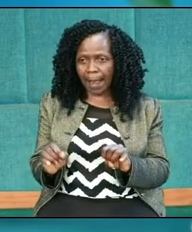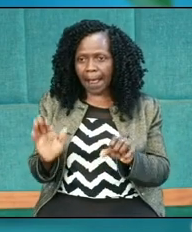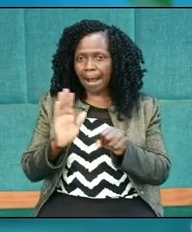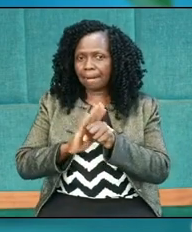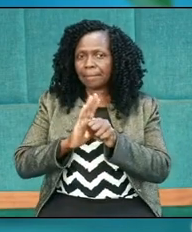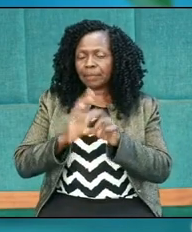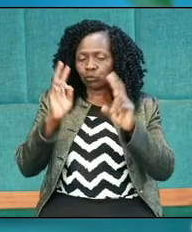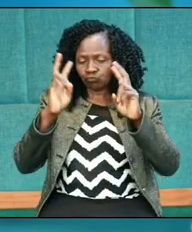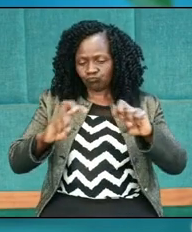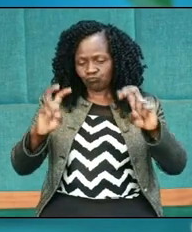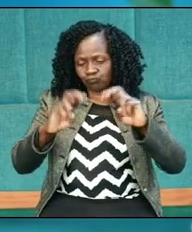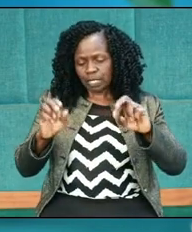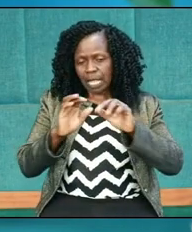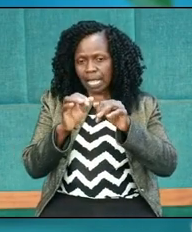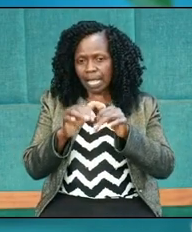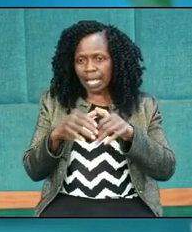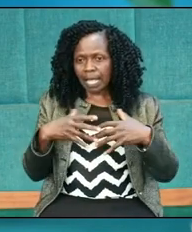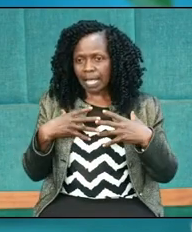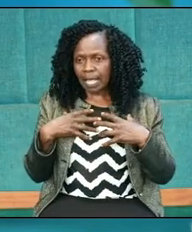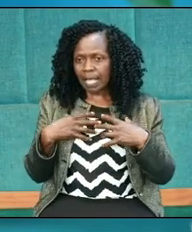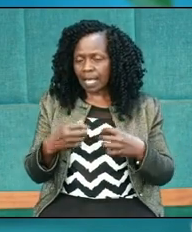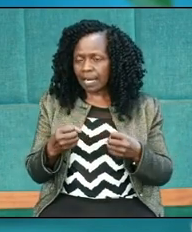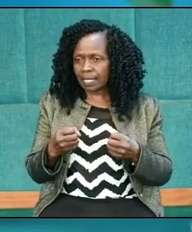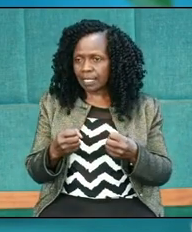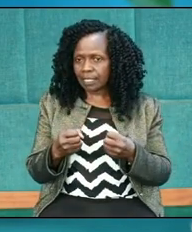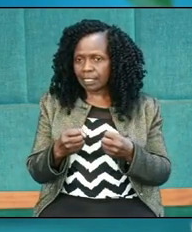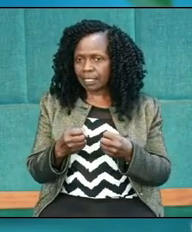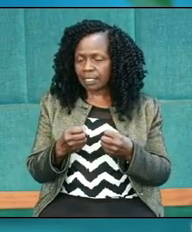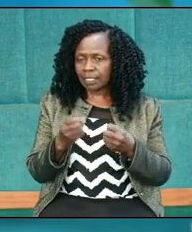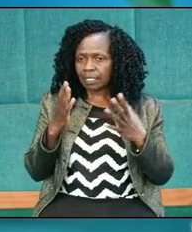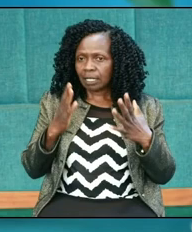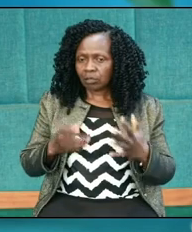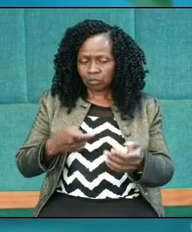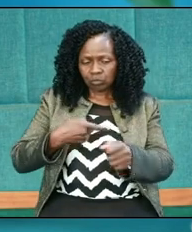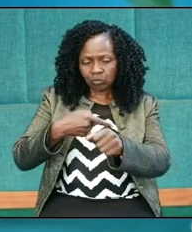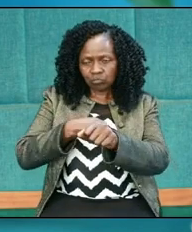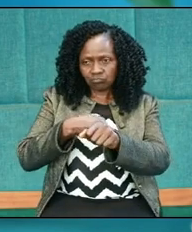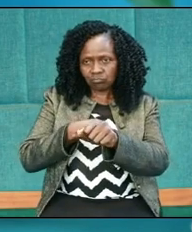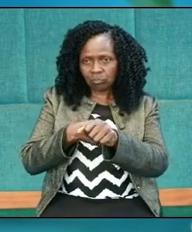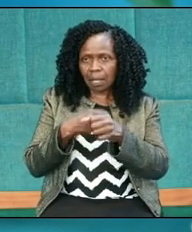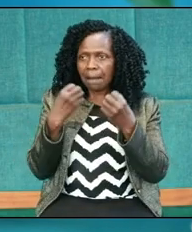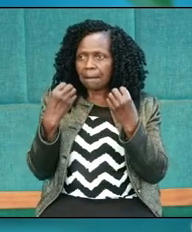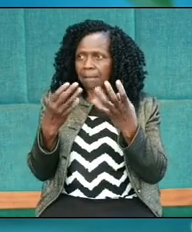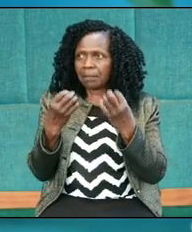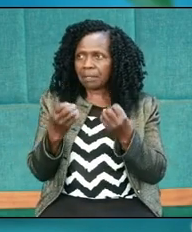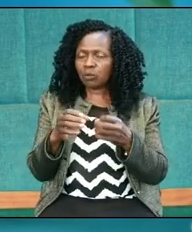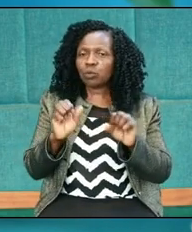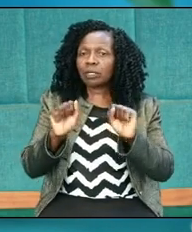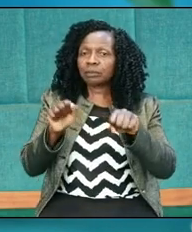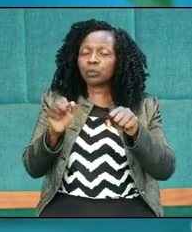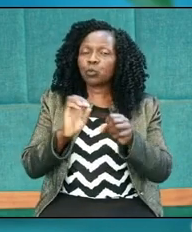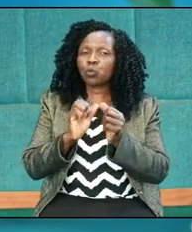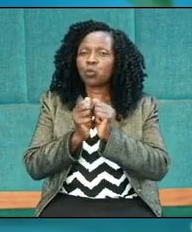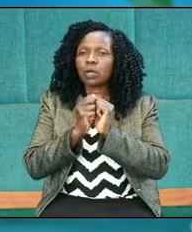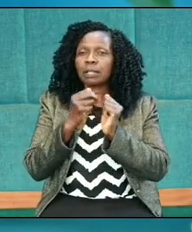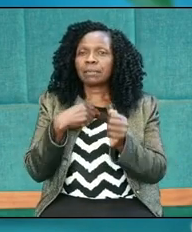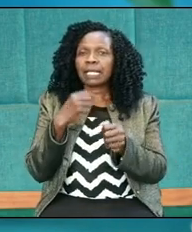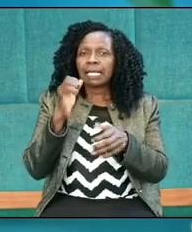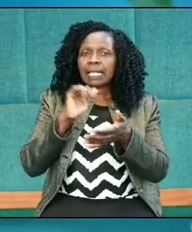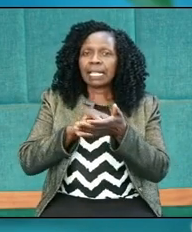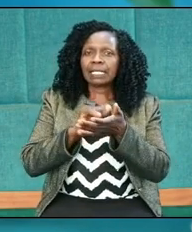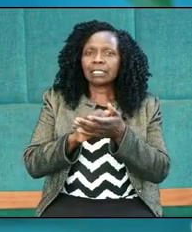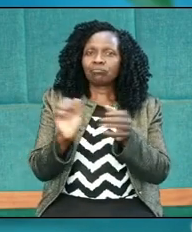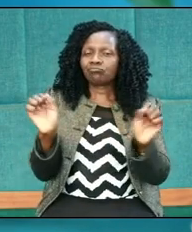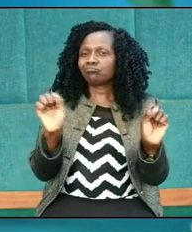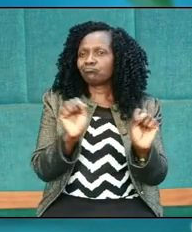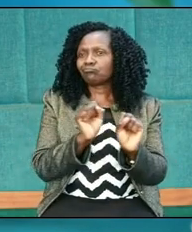to seek health, physical one, in terms of treatment, many at times you will agree with me that it is